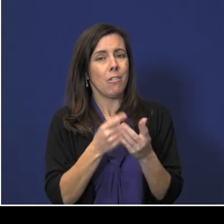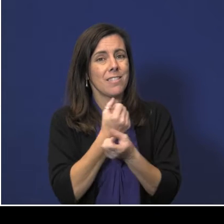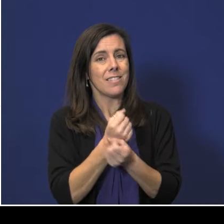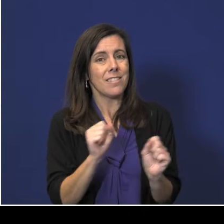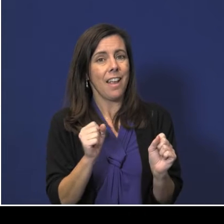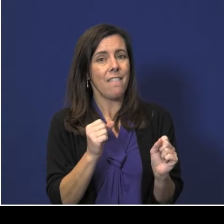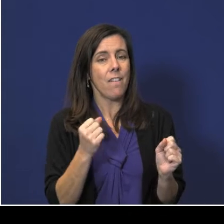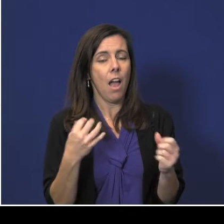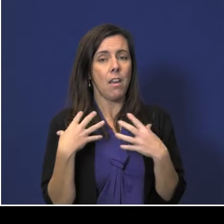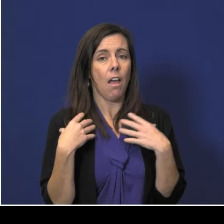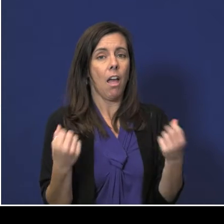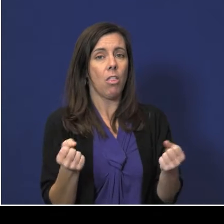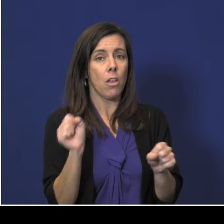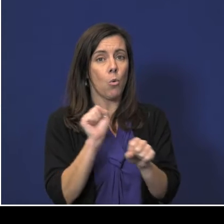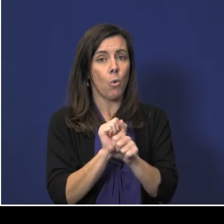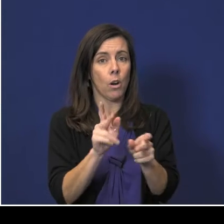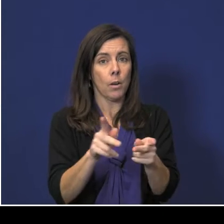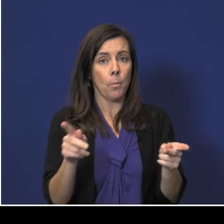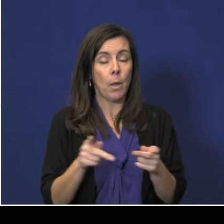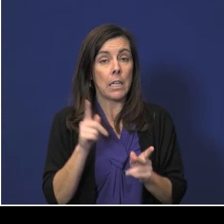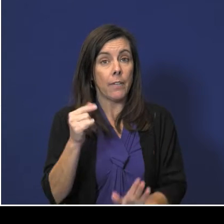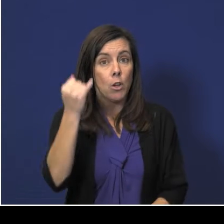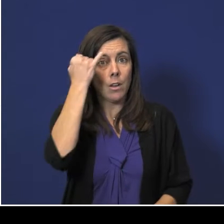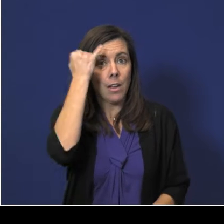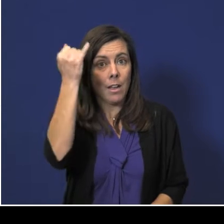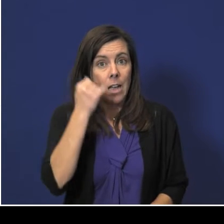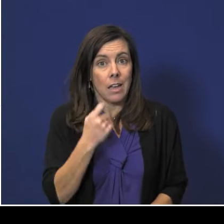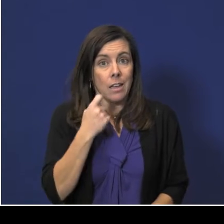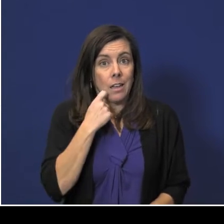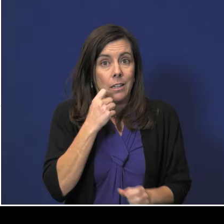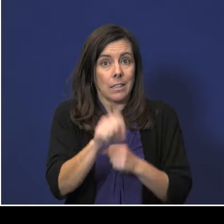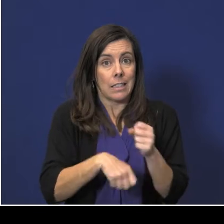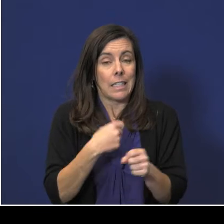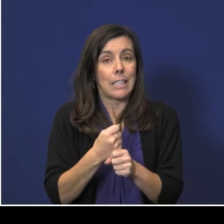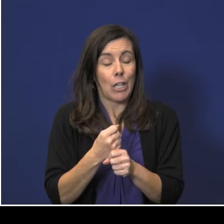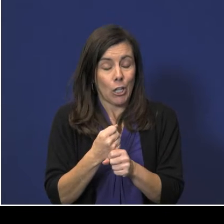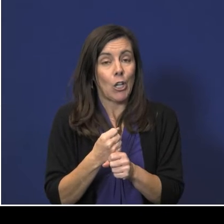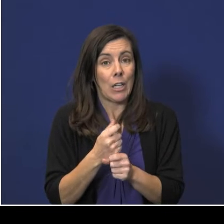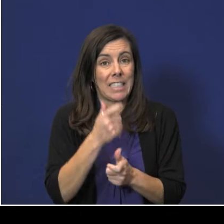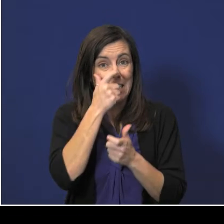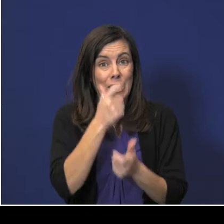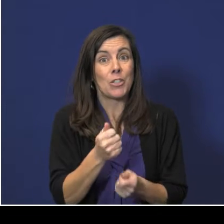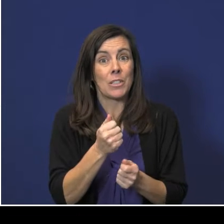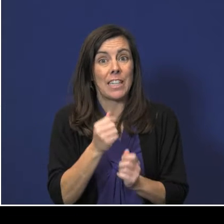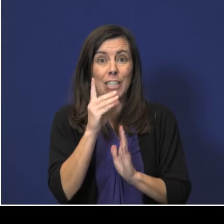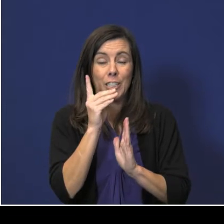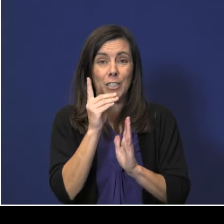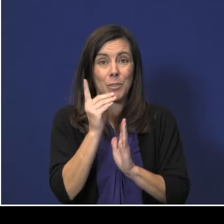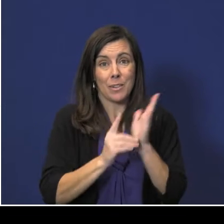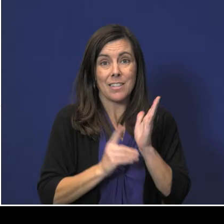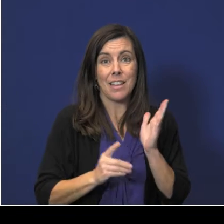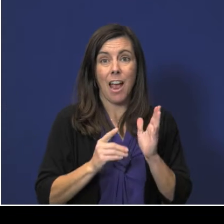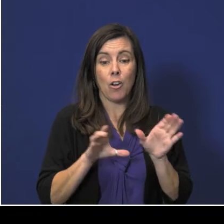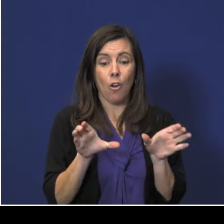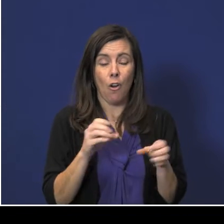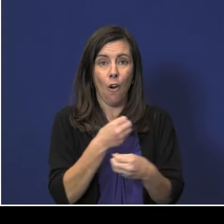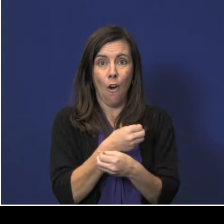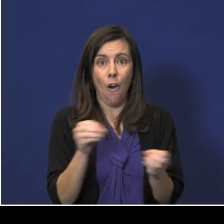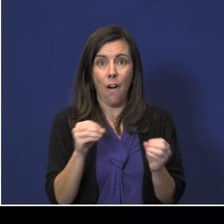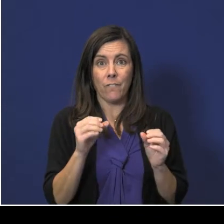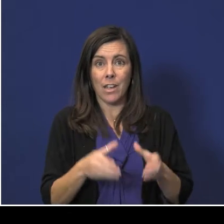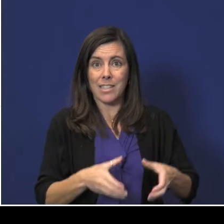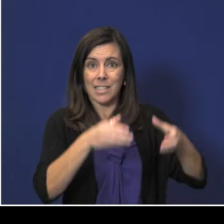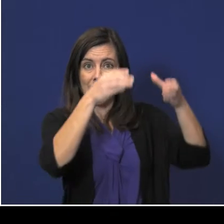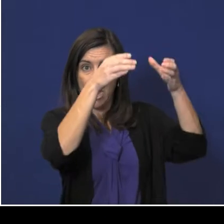healthy workplace in this building. As you can imagine, it's been an interesting time to design an office tower and a commercial building in what has